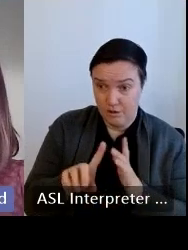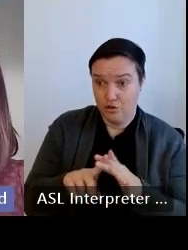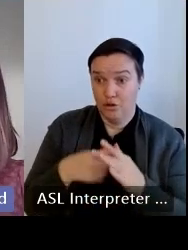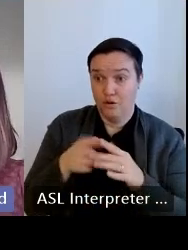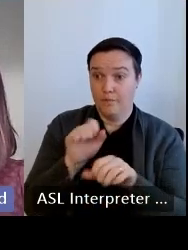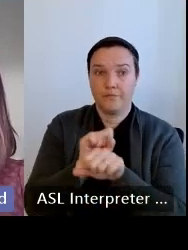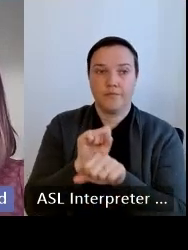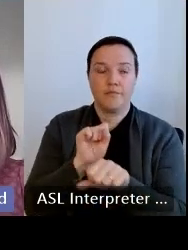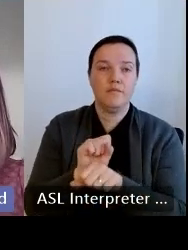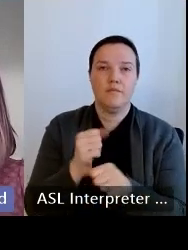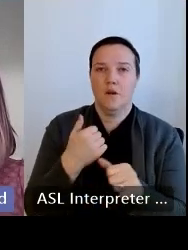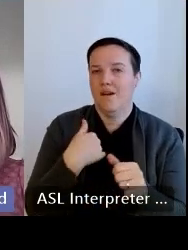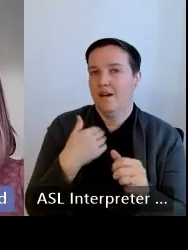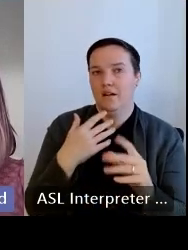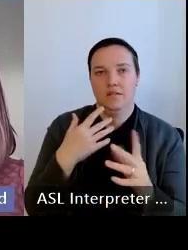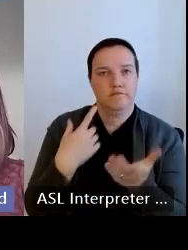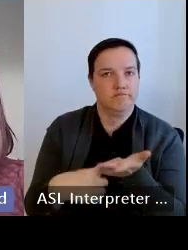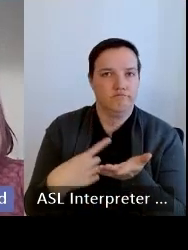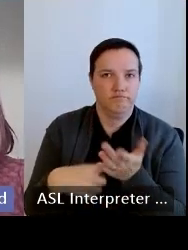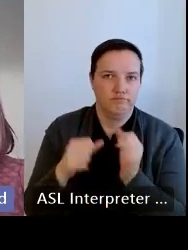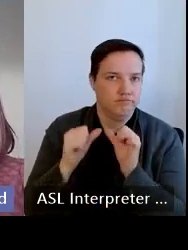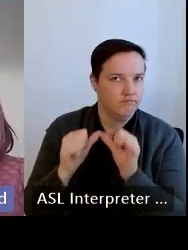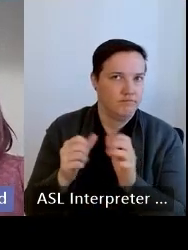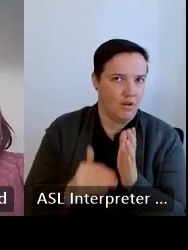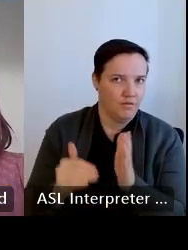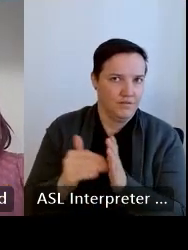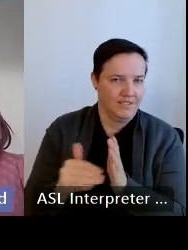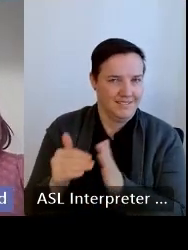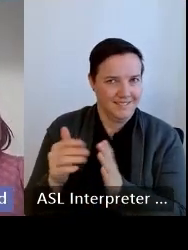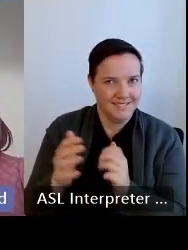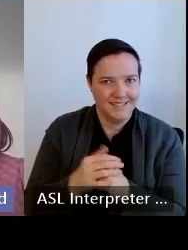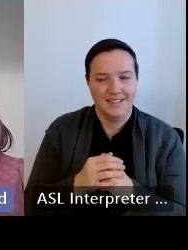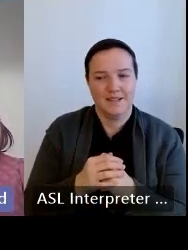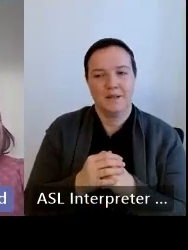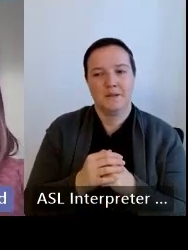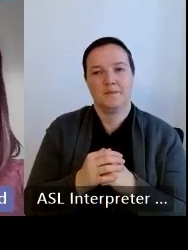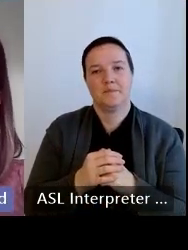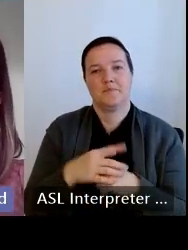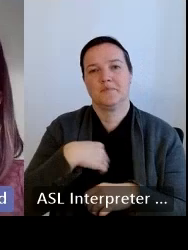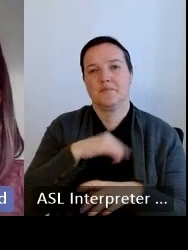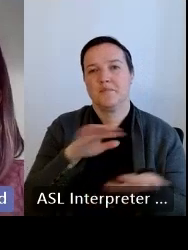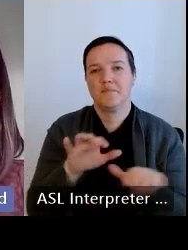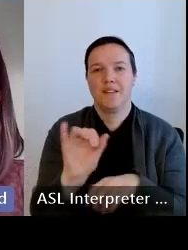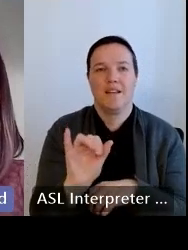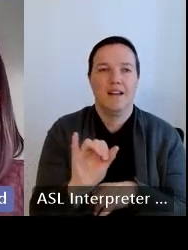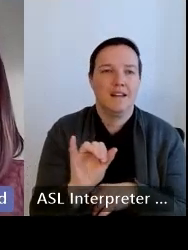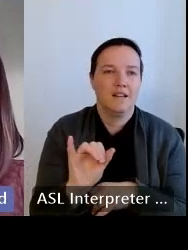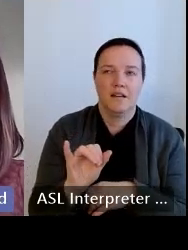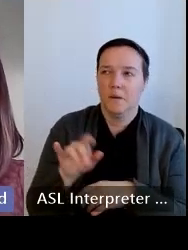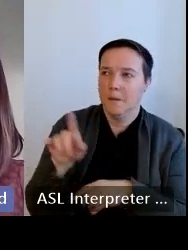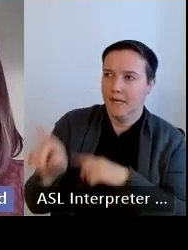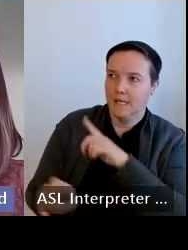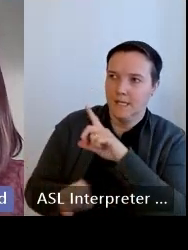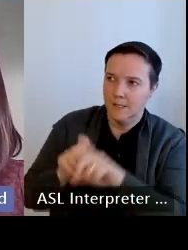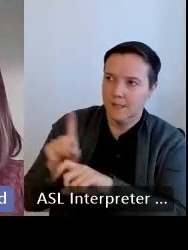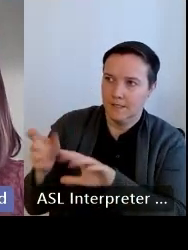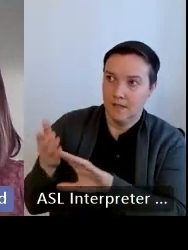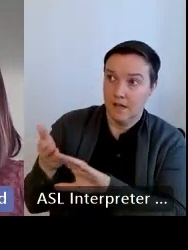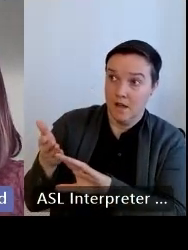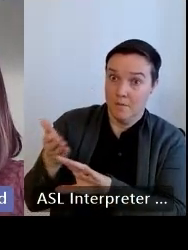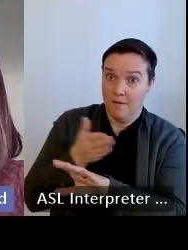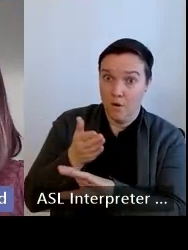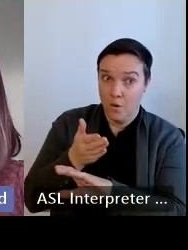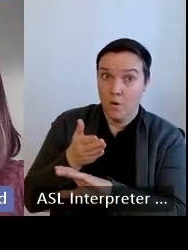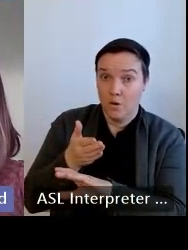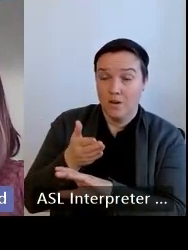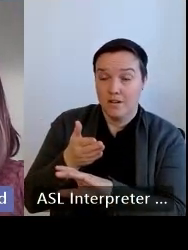always conversations along the way. So we do almost like a vetting process before those